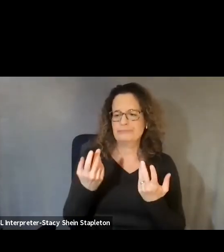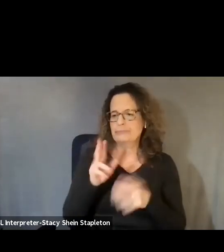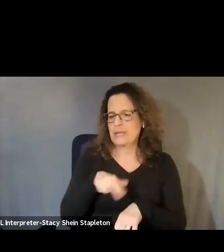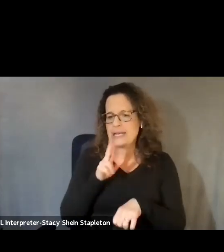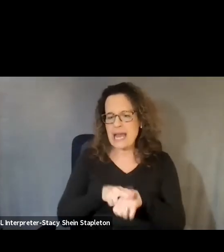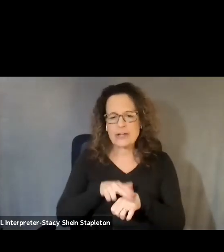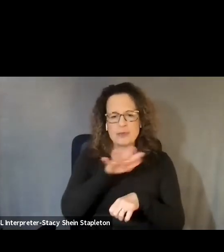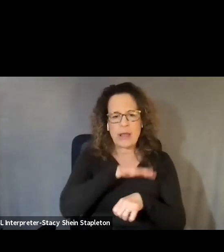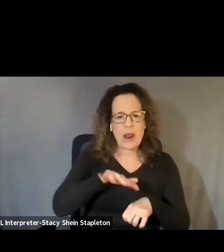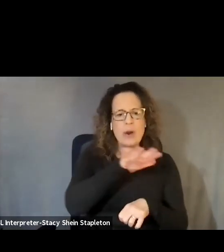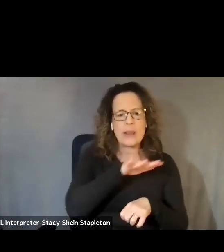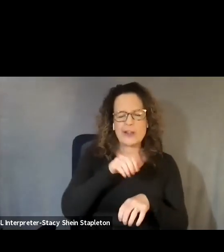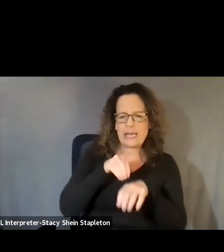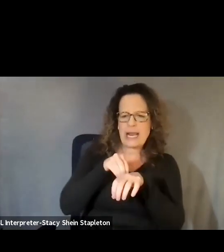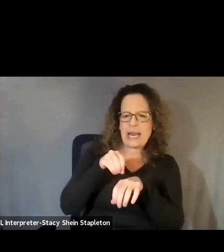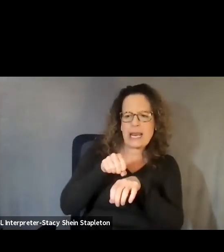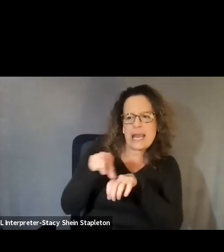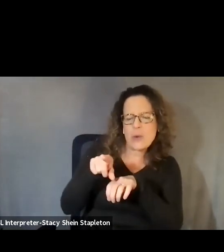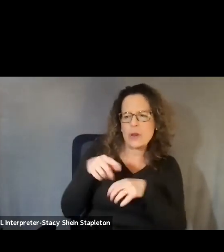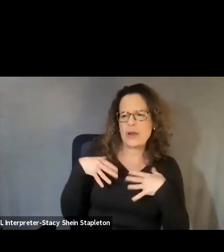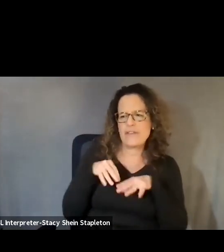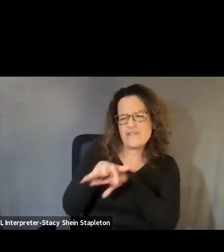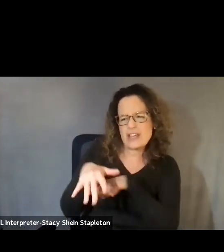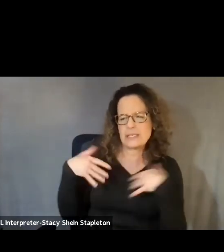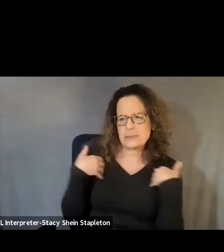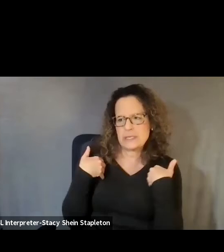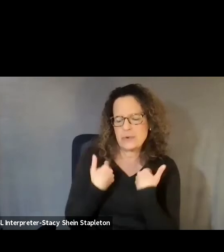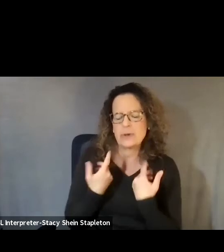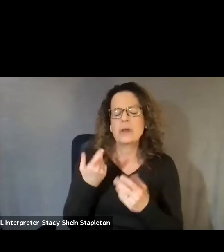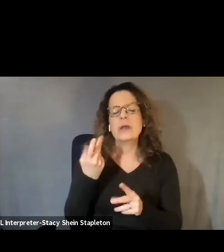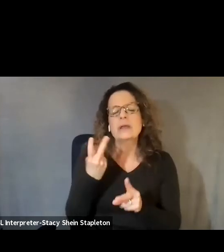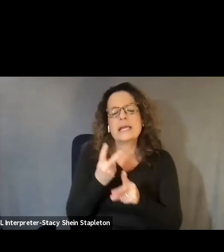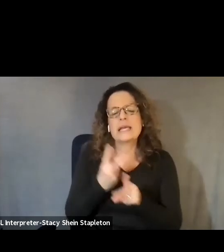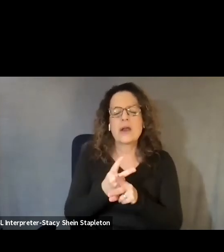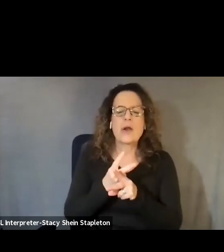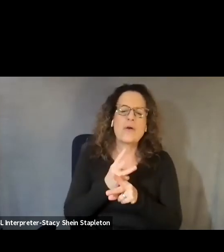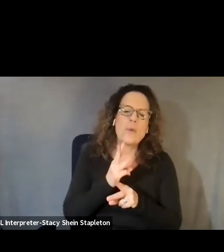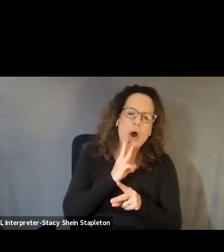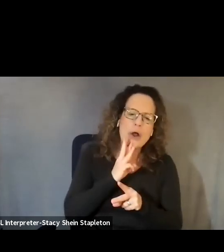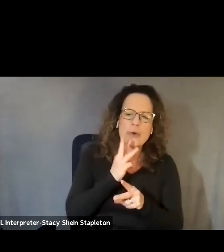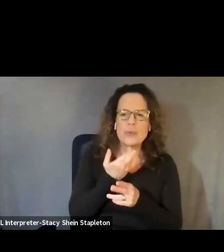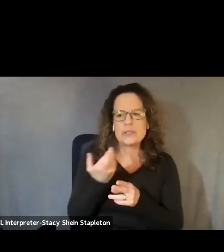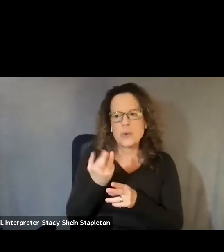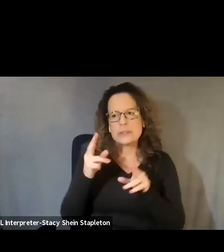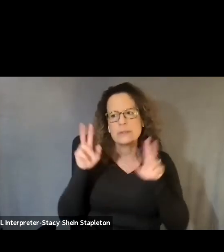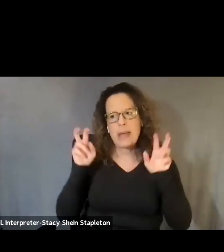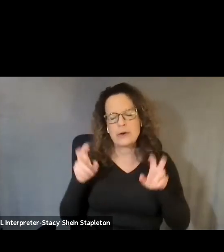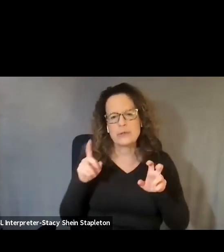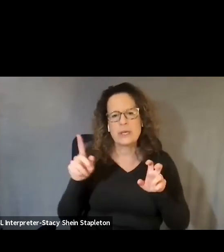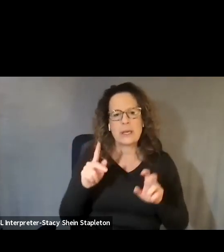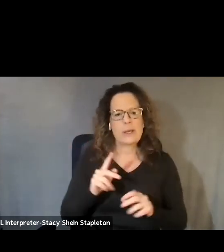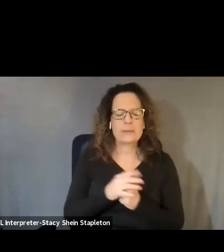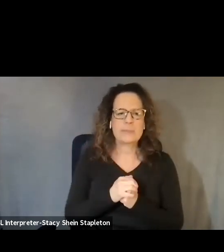invasive species, runoff reduction, and related water resource matters. So, and just as a personal